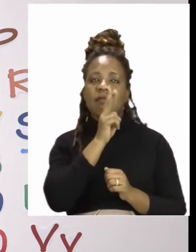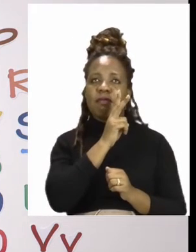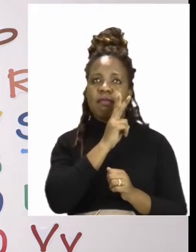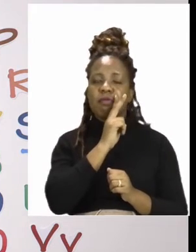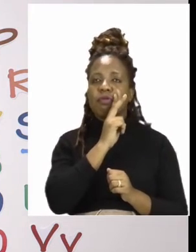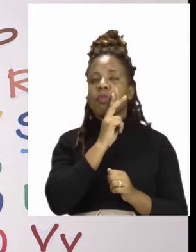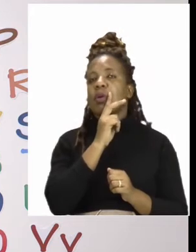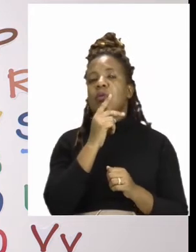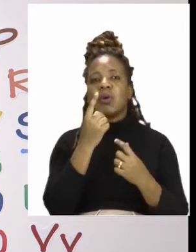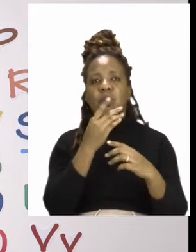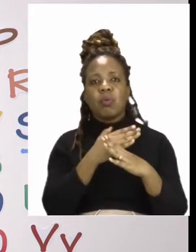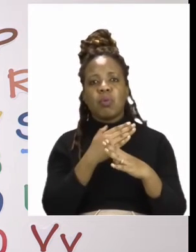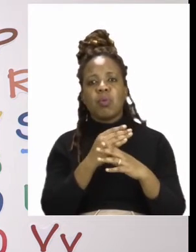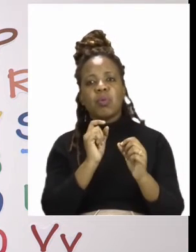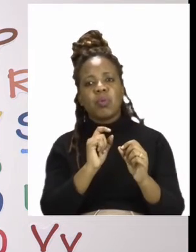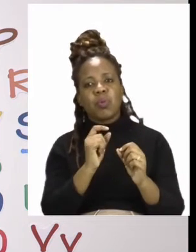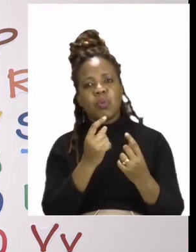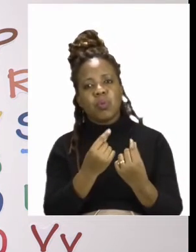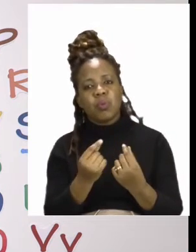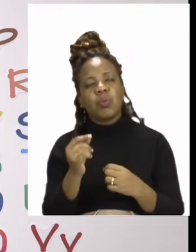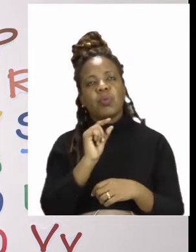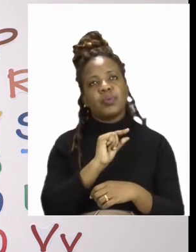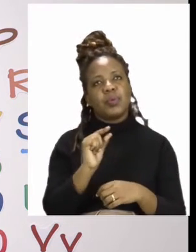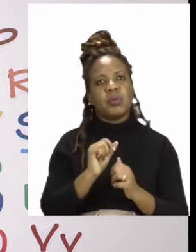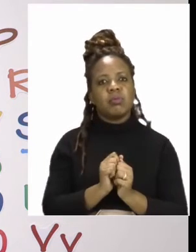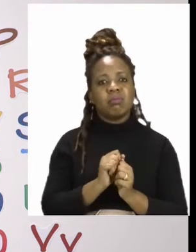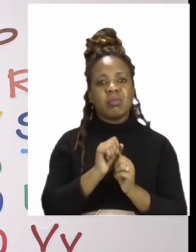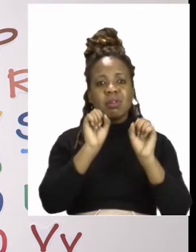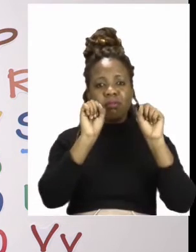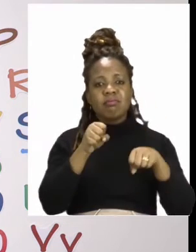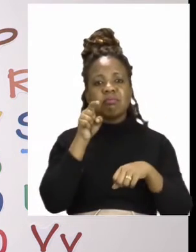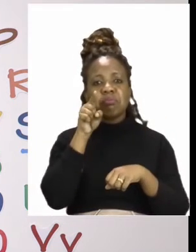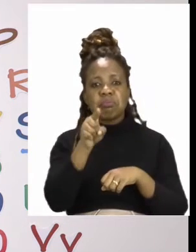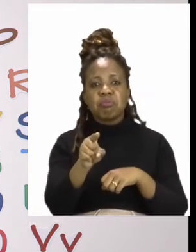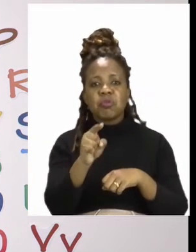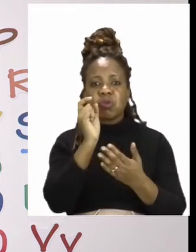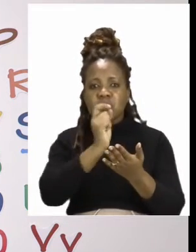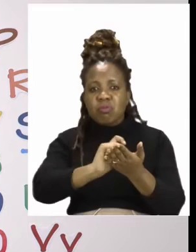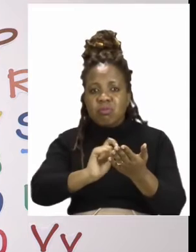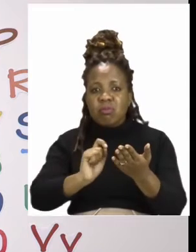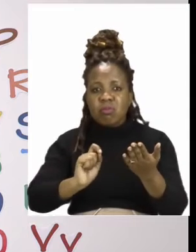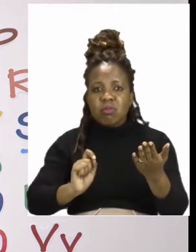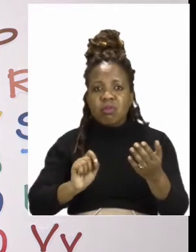Can you write? Yes, write, write, write. Can you kitten? No,